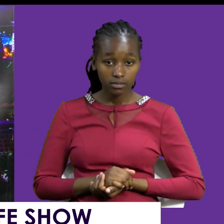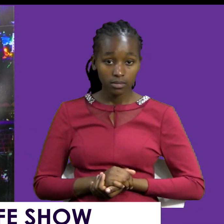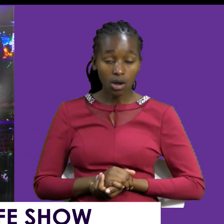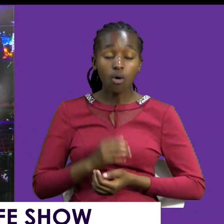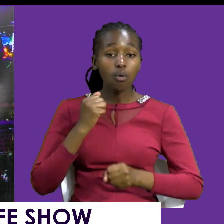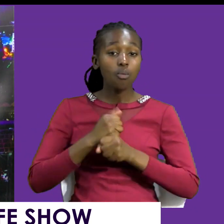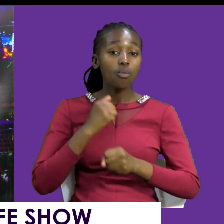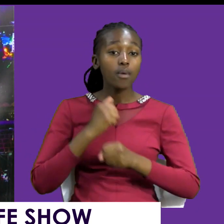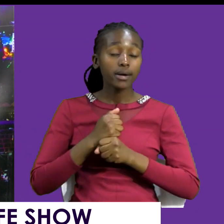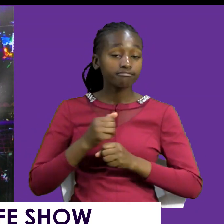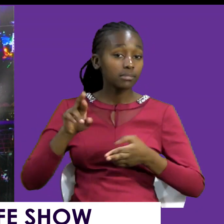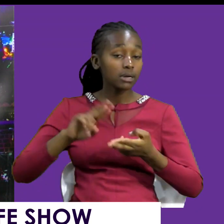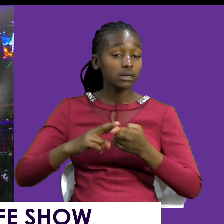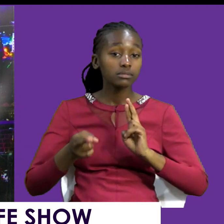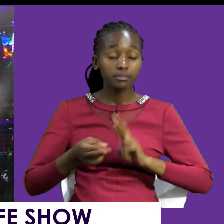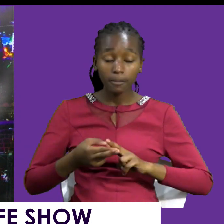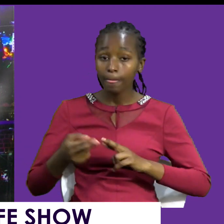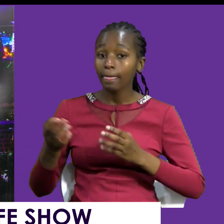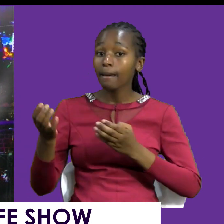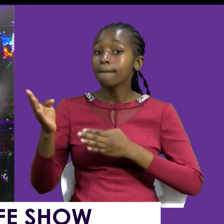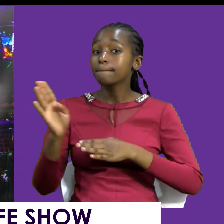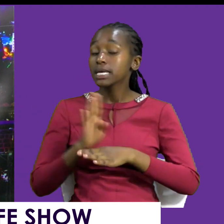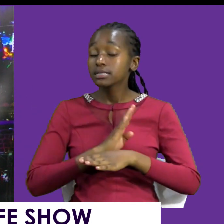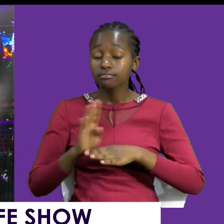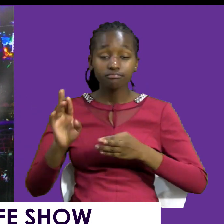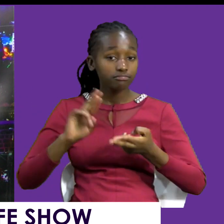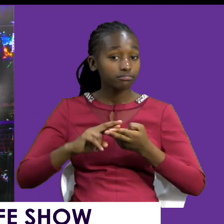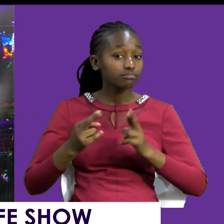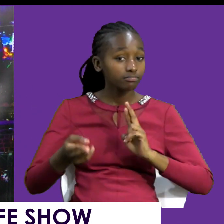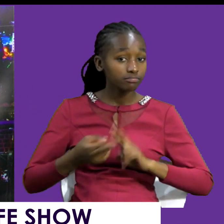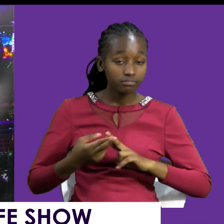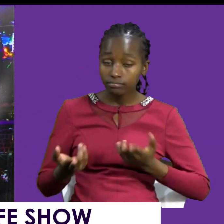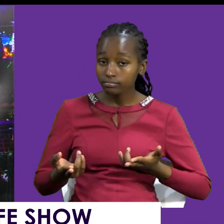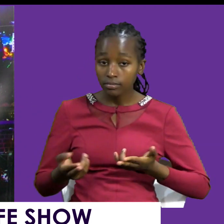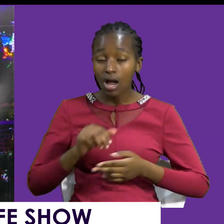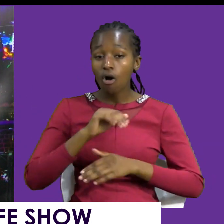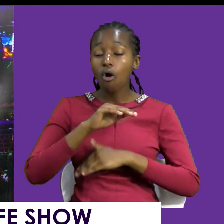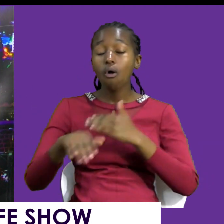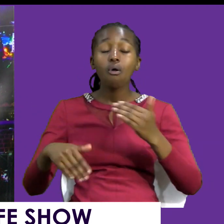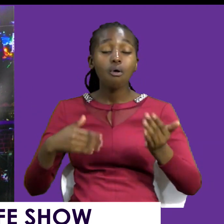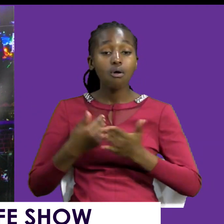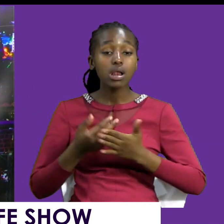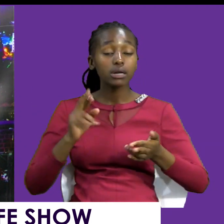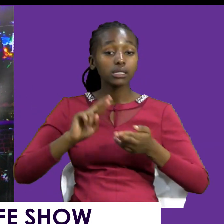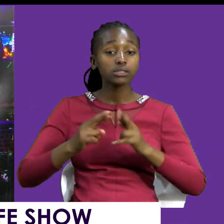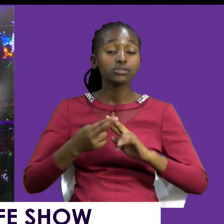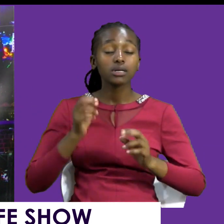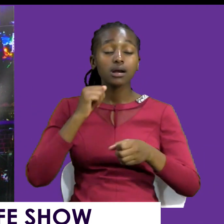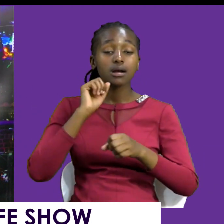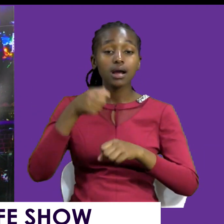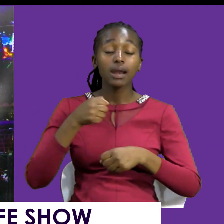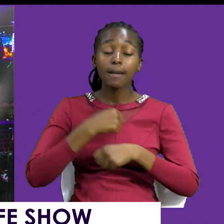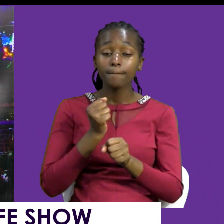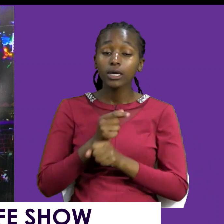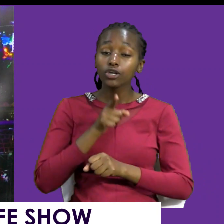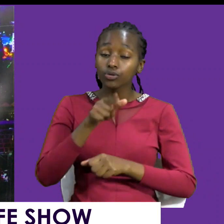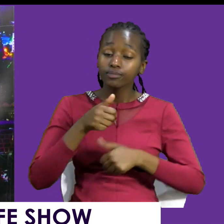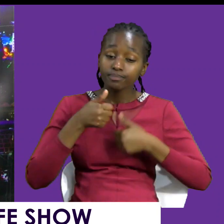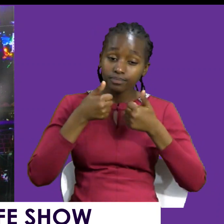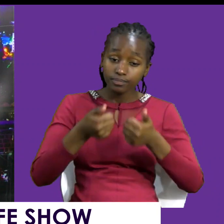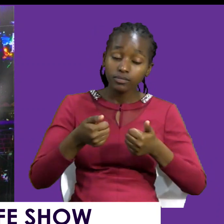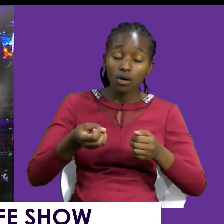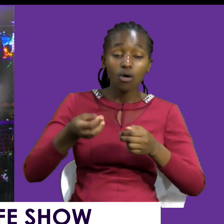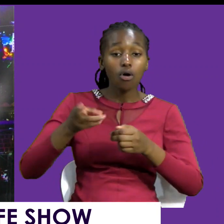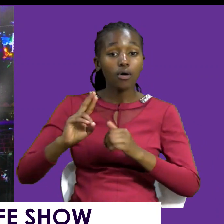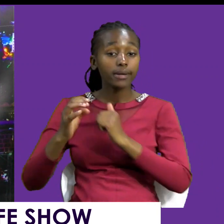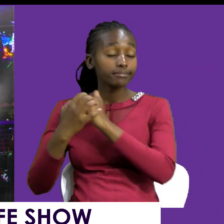work relationships, business relationships. Relationships can make you very rich, or broken relationships can